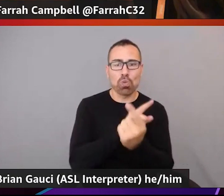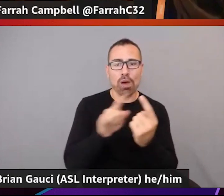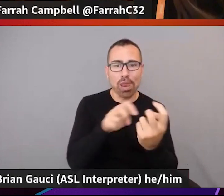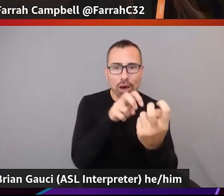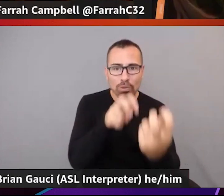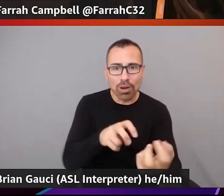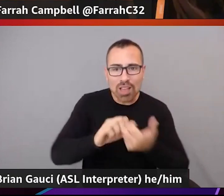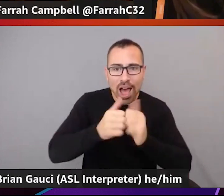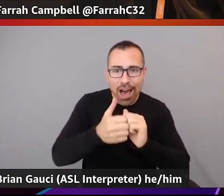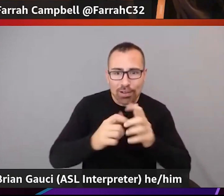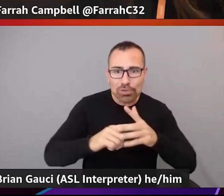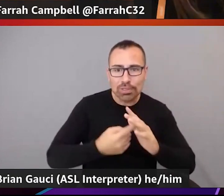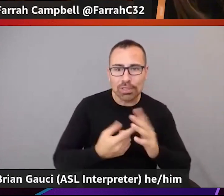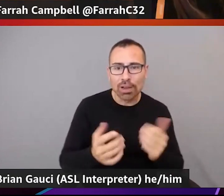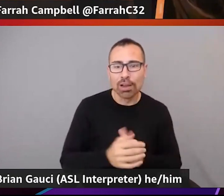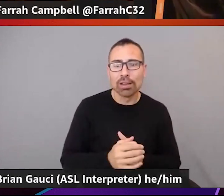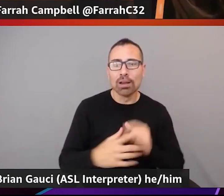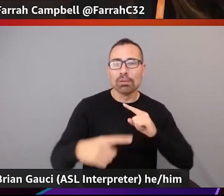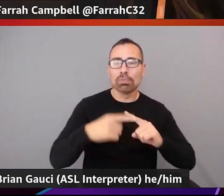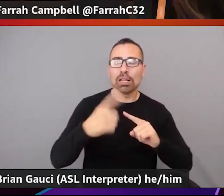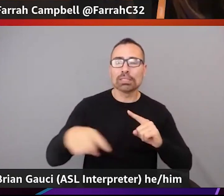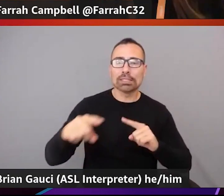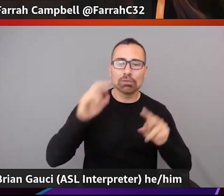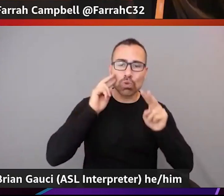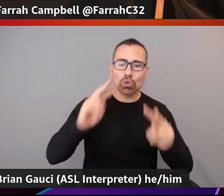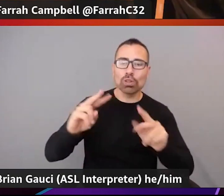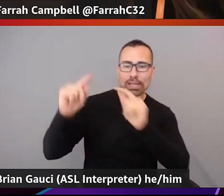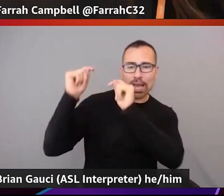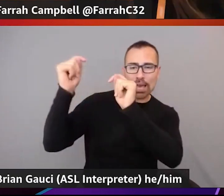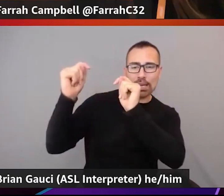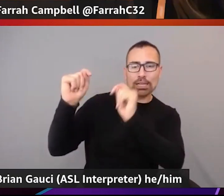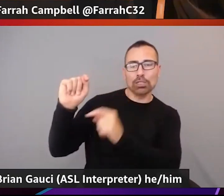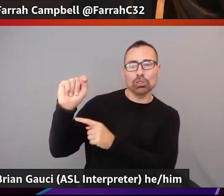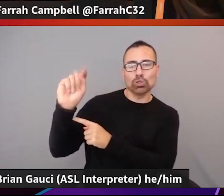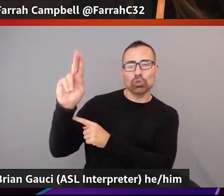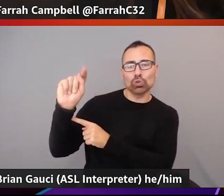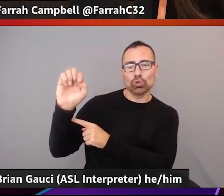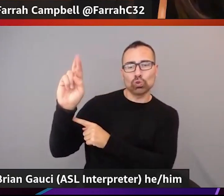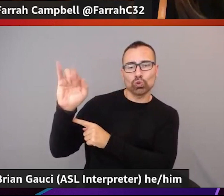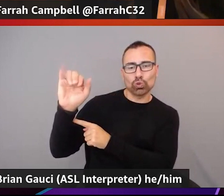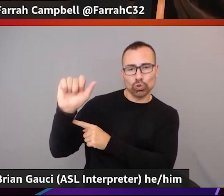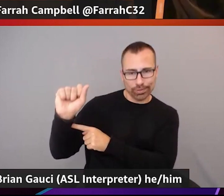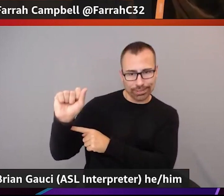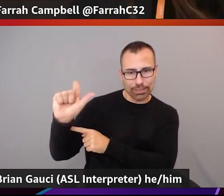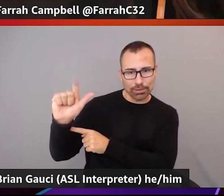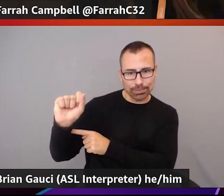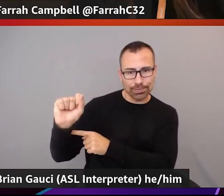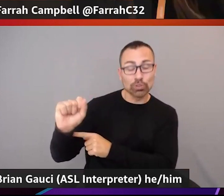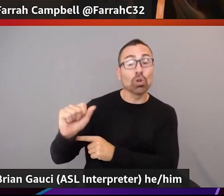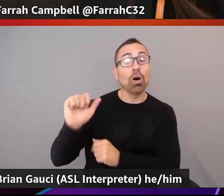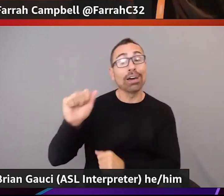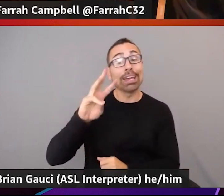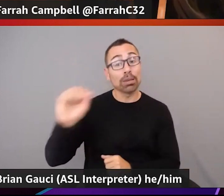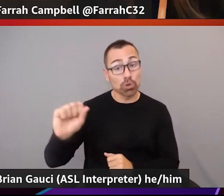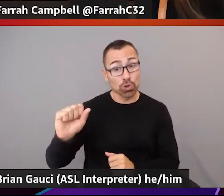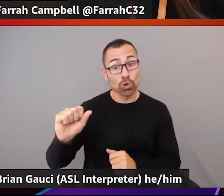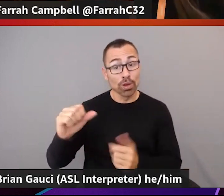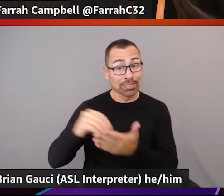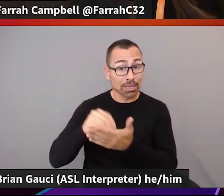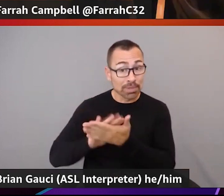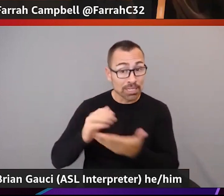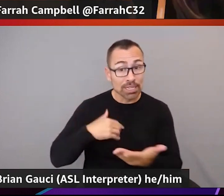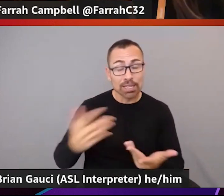Even like if you look at the tutorials on the AWS documentation, there's a lot of great like image manipulation with a Lambda,